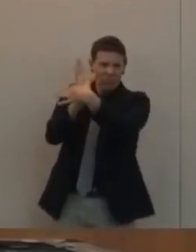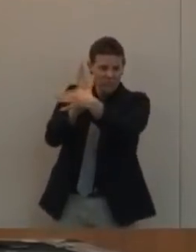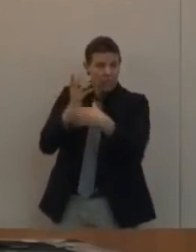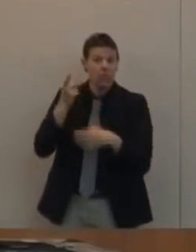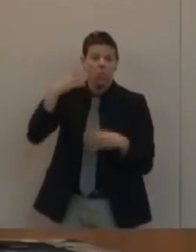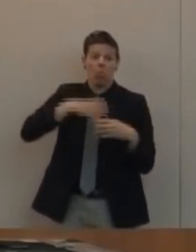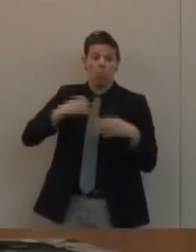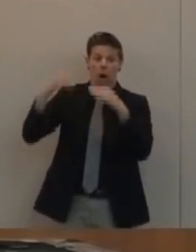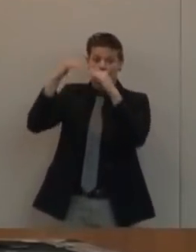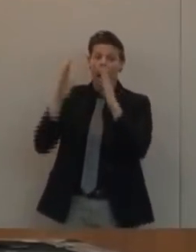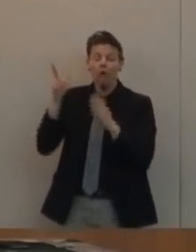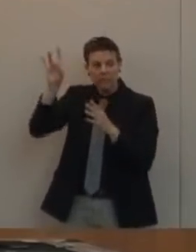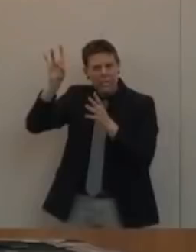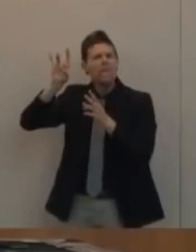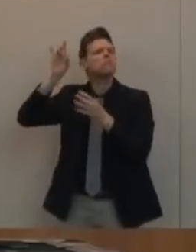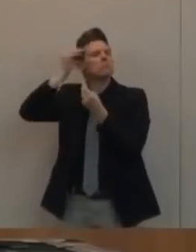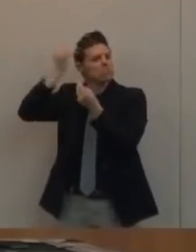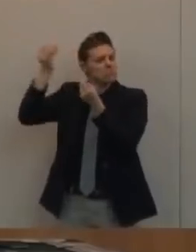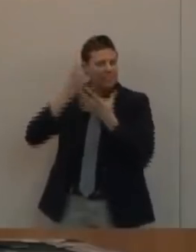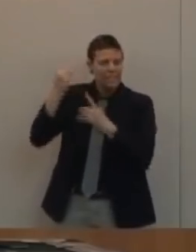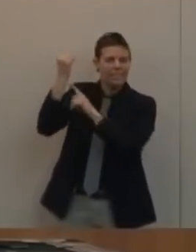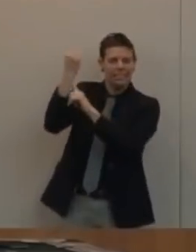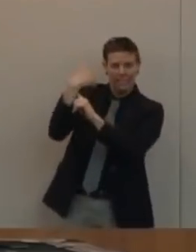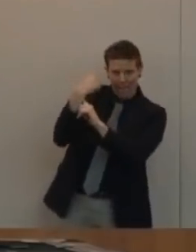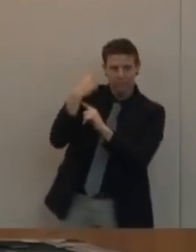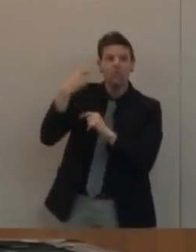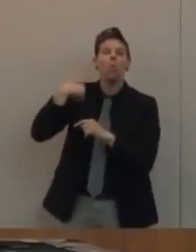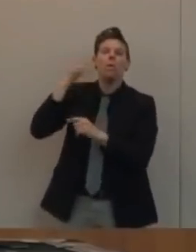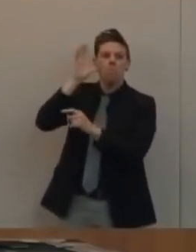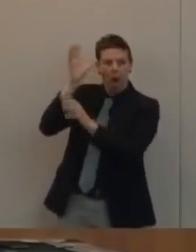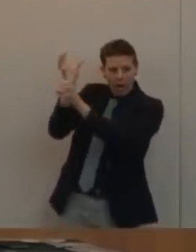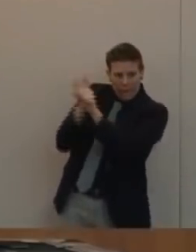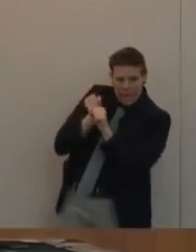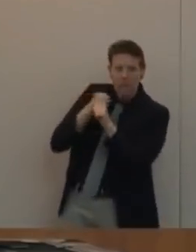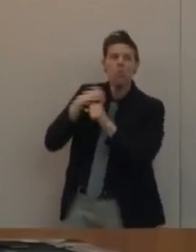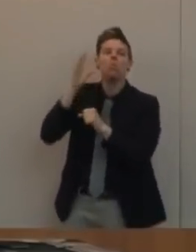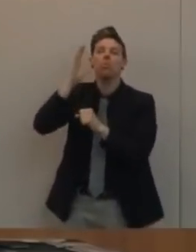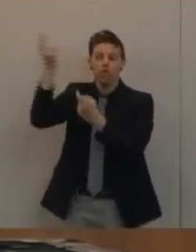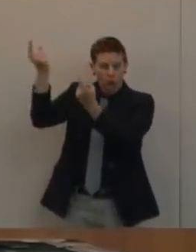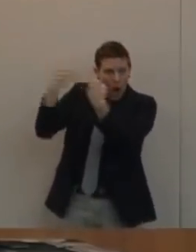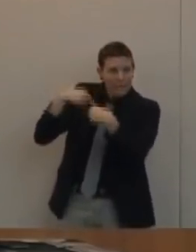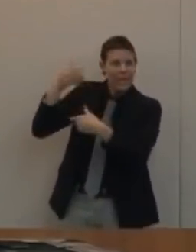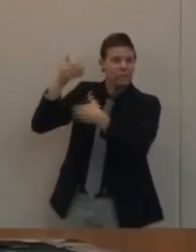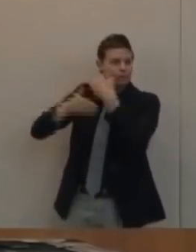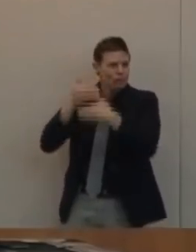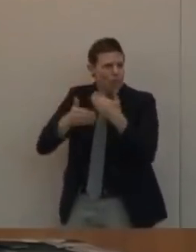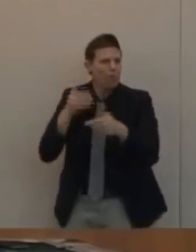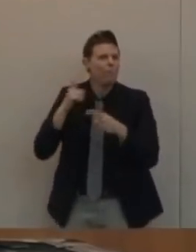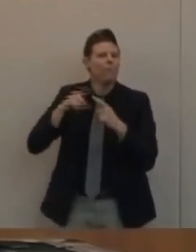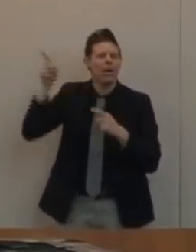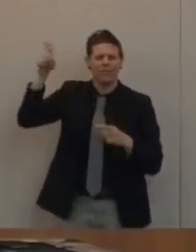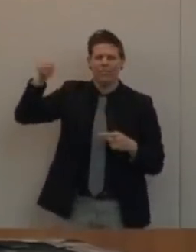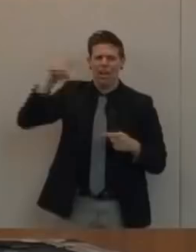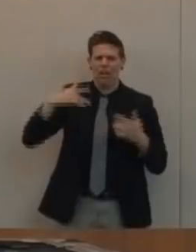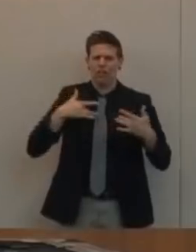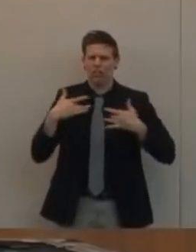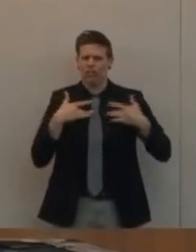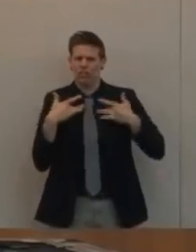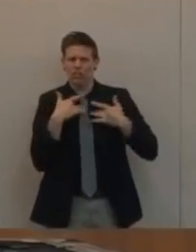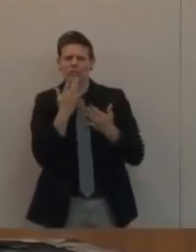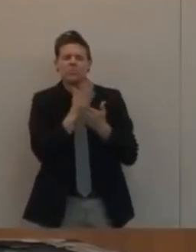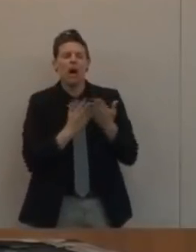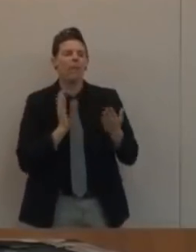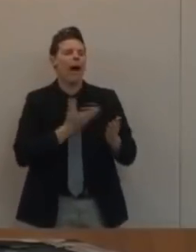are available to us and are coming, and I think that they are concerned about some of the rural issues with